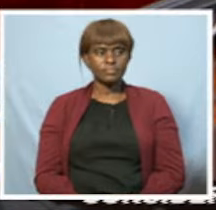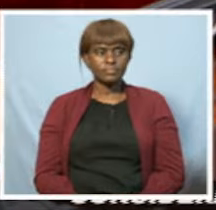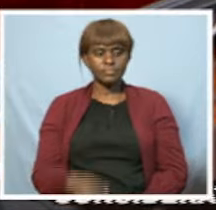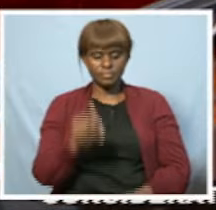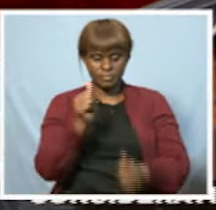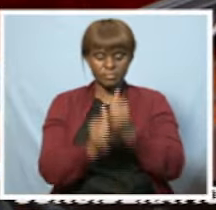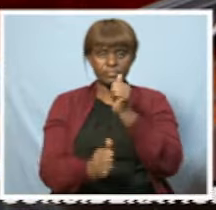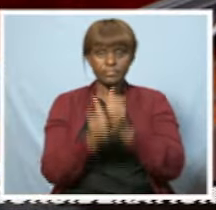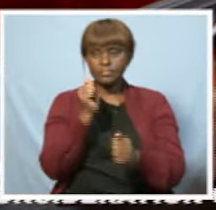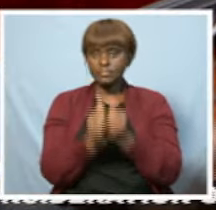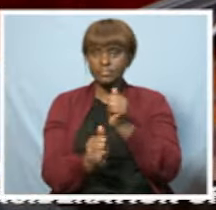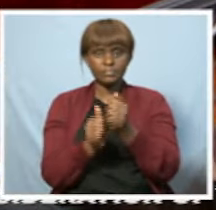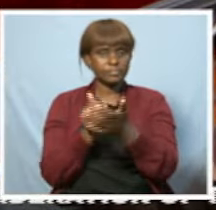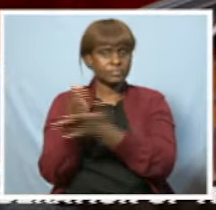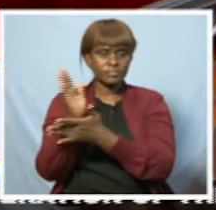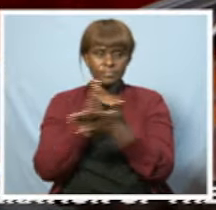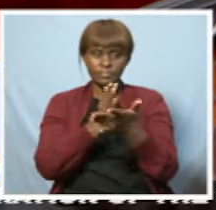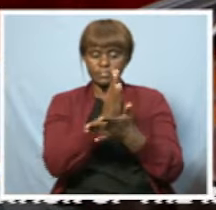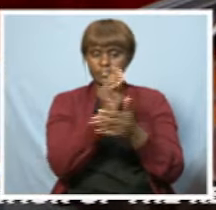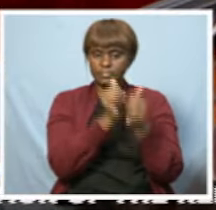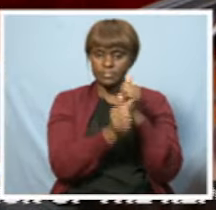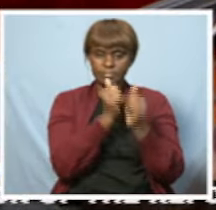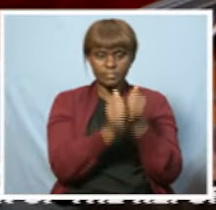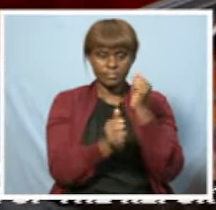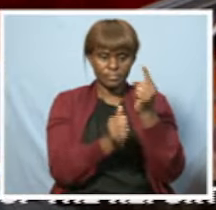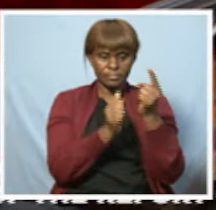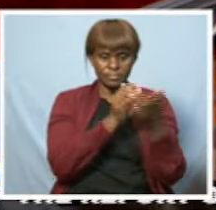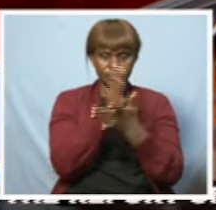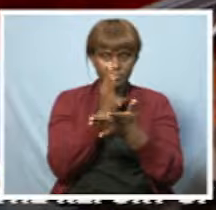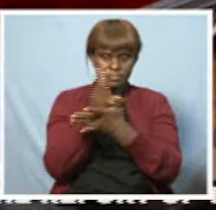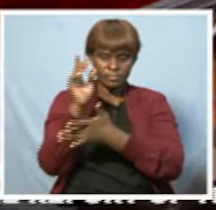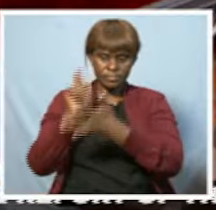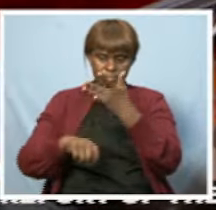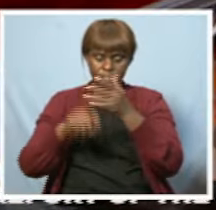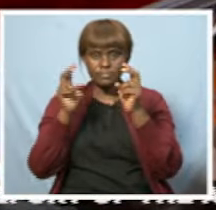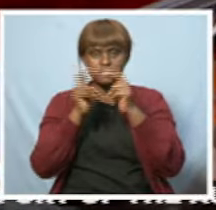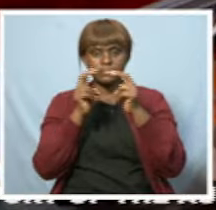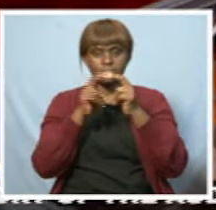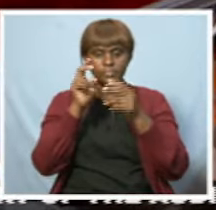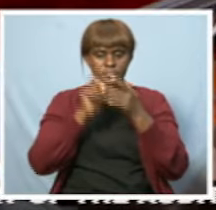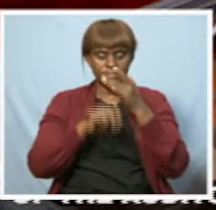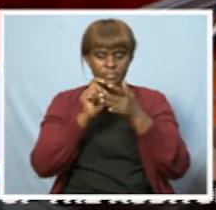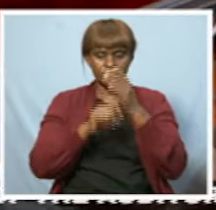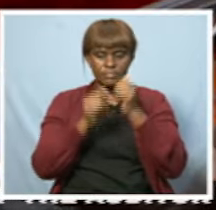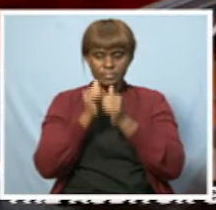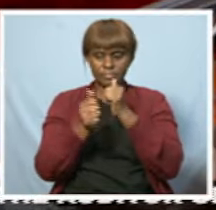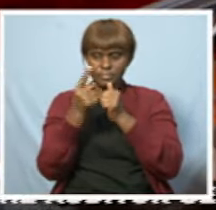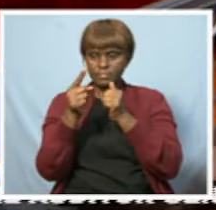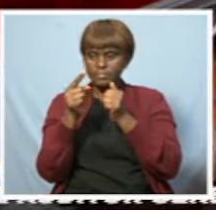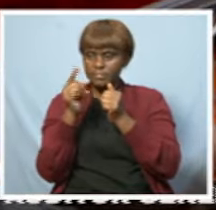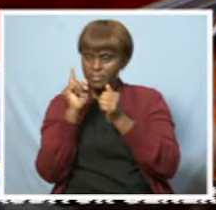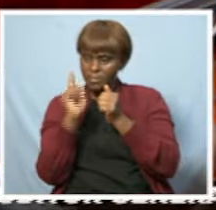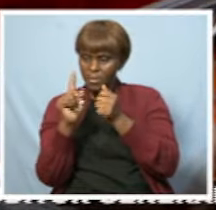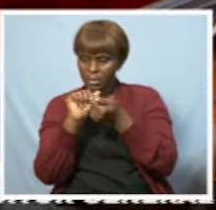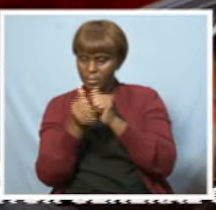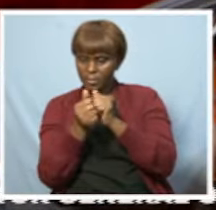Which one is the correct contract value? The one you're amending